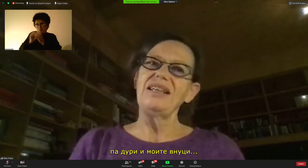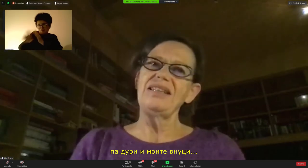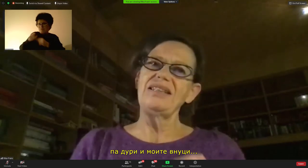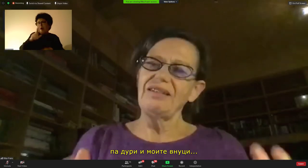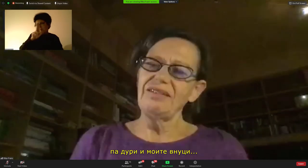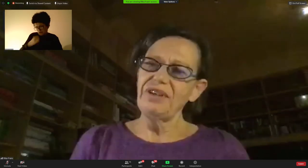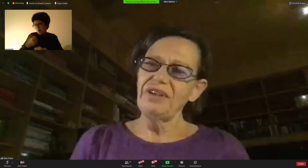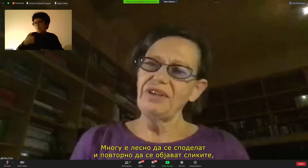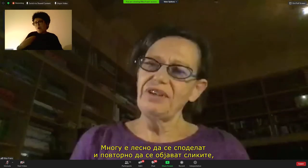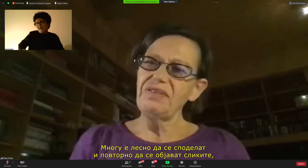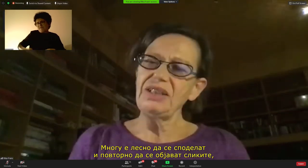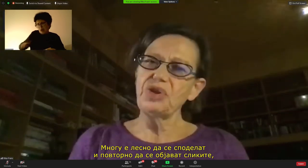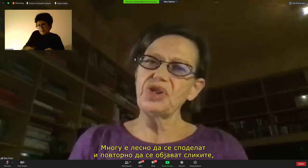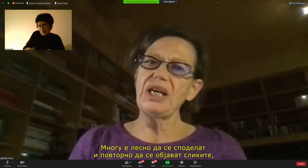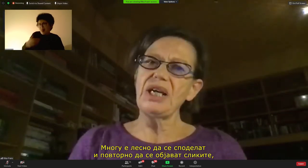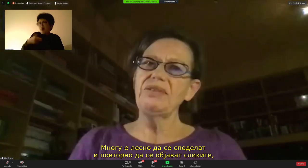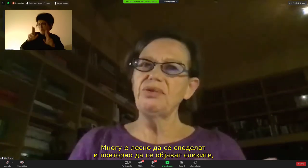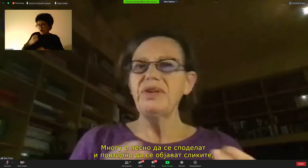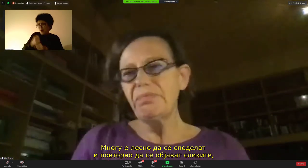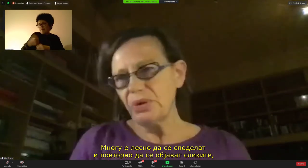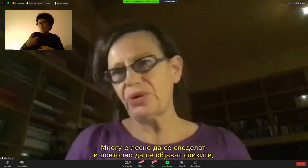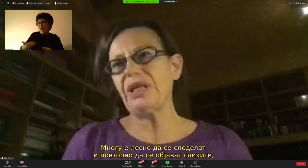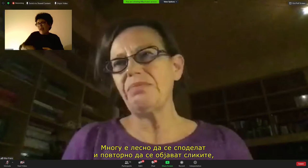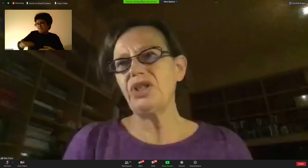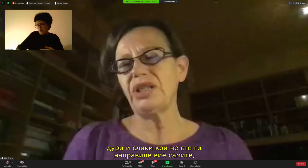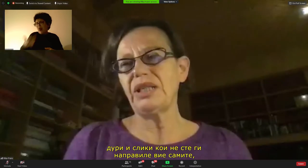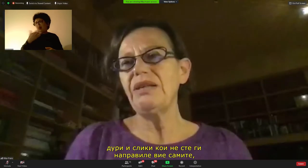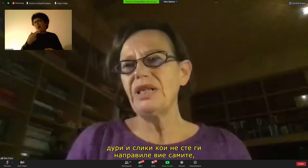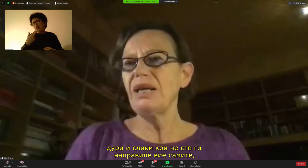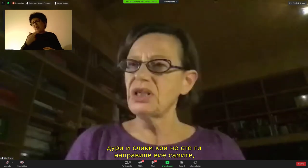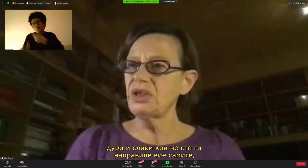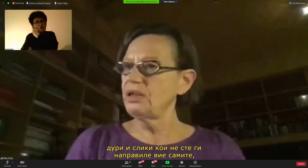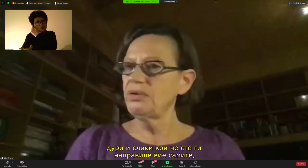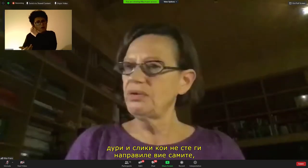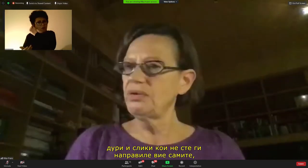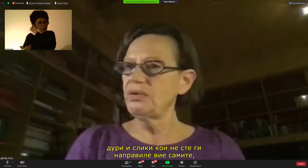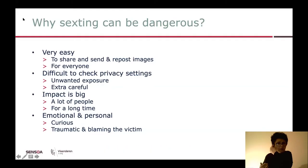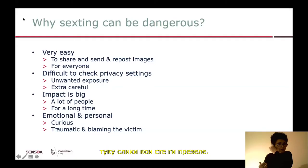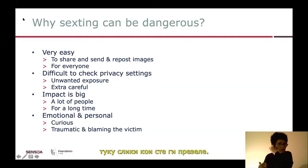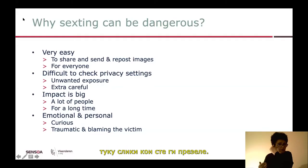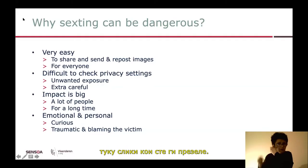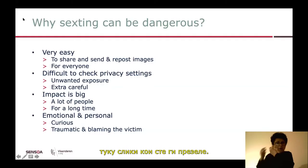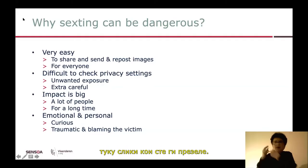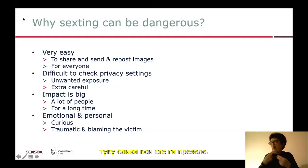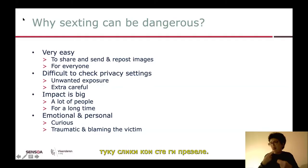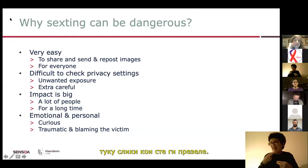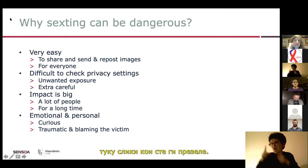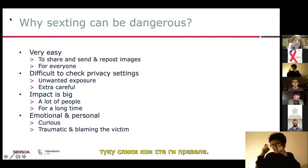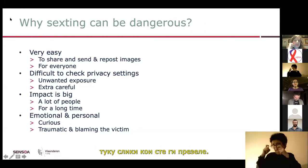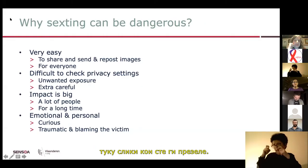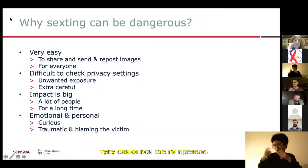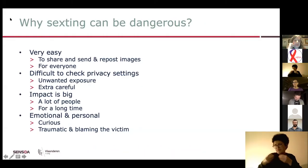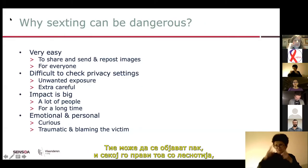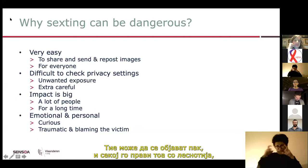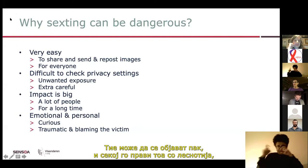it is very easy to share and to repost images, even images you don't make yourself, but images you